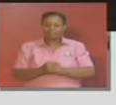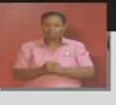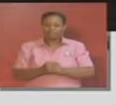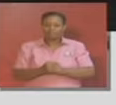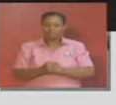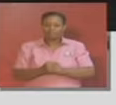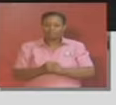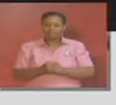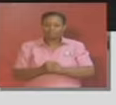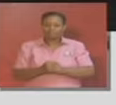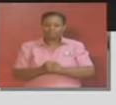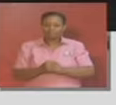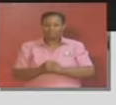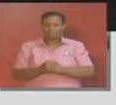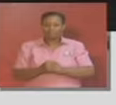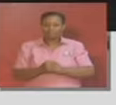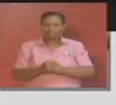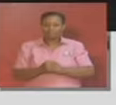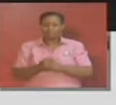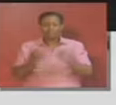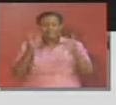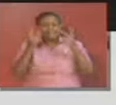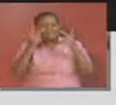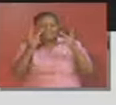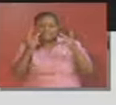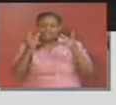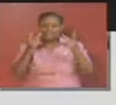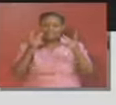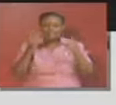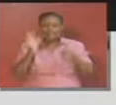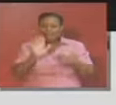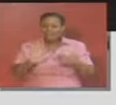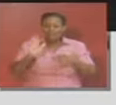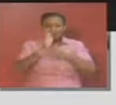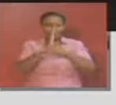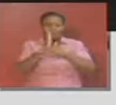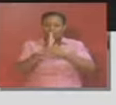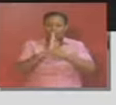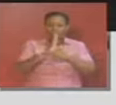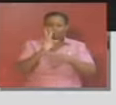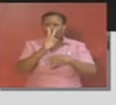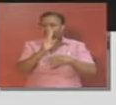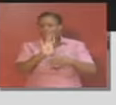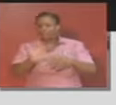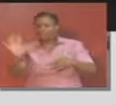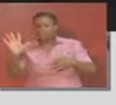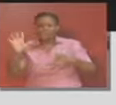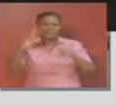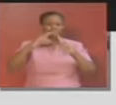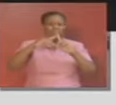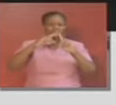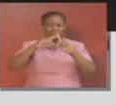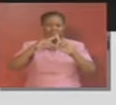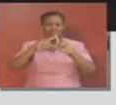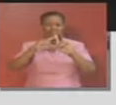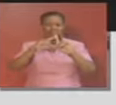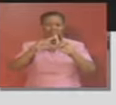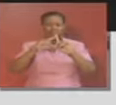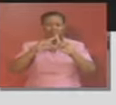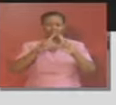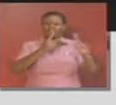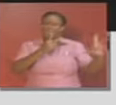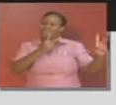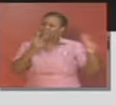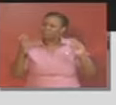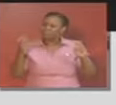are seeing between 2 and 5 positive cases being confirmed after contact